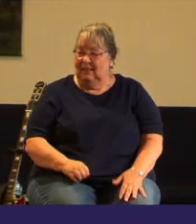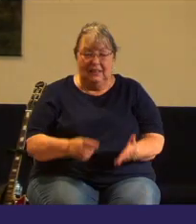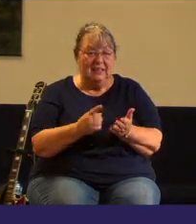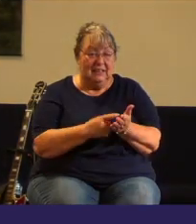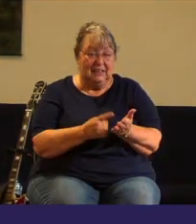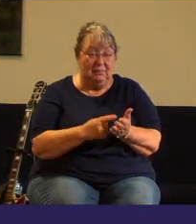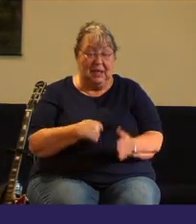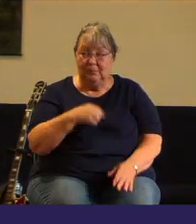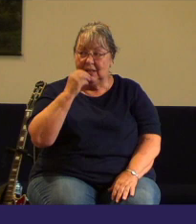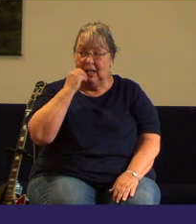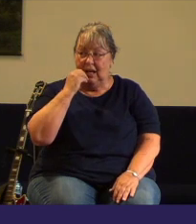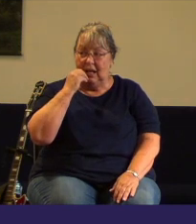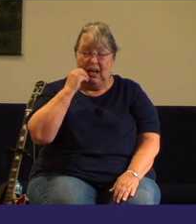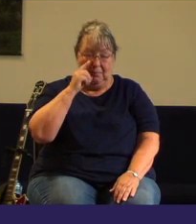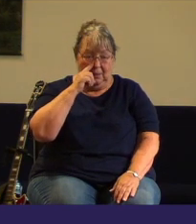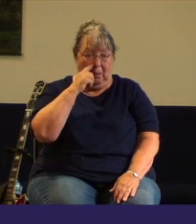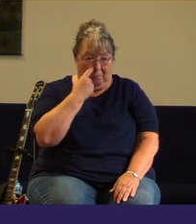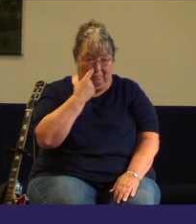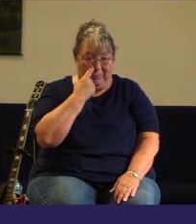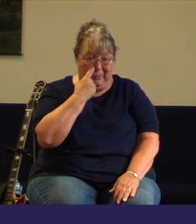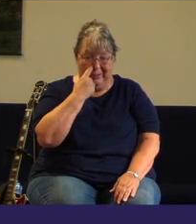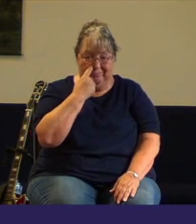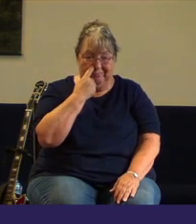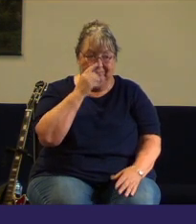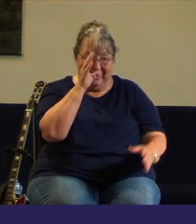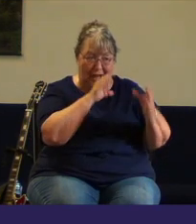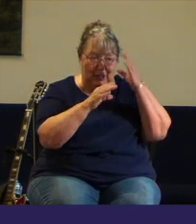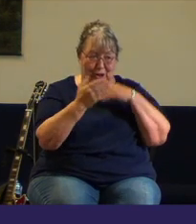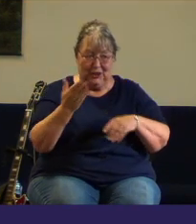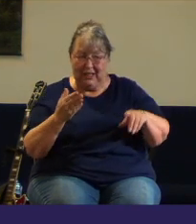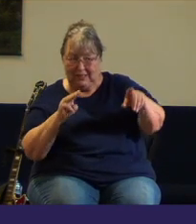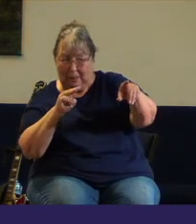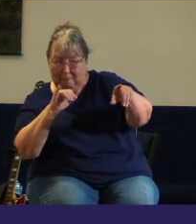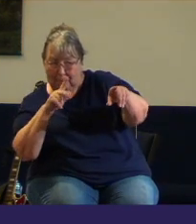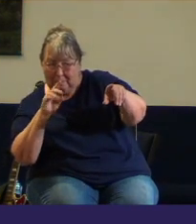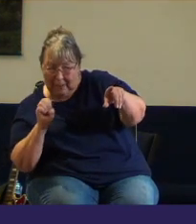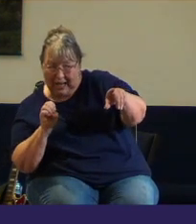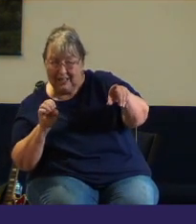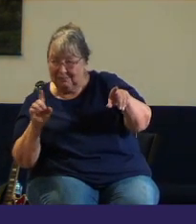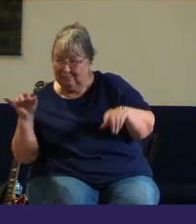and look up things. Mike, we're on the same page, but we're in total different levels, right?